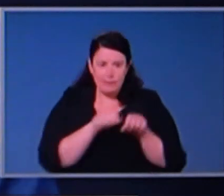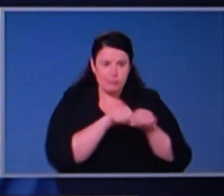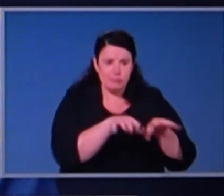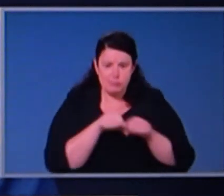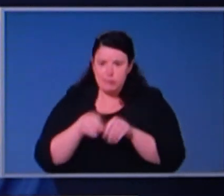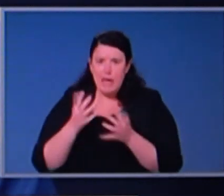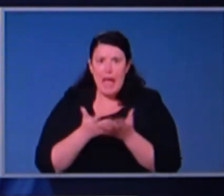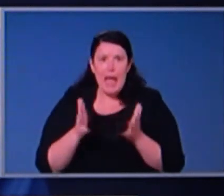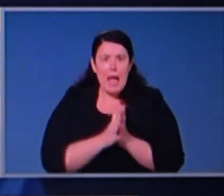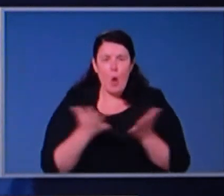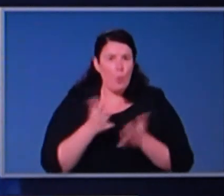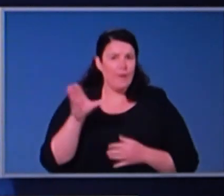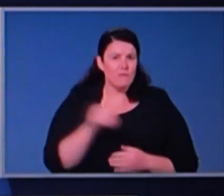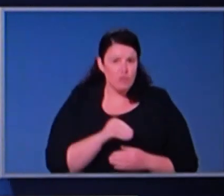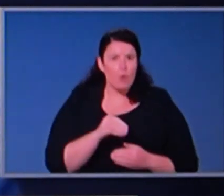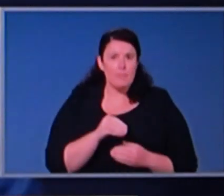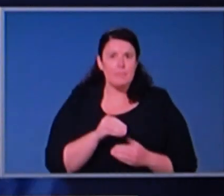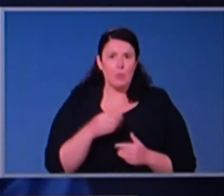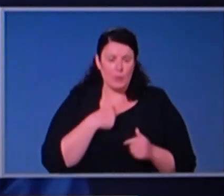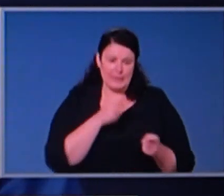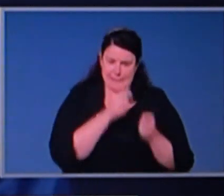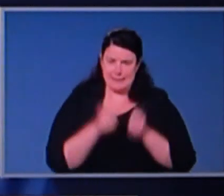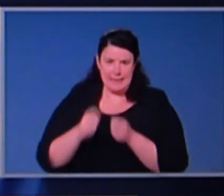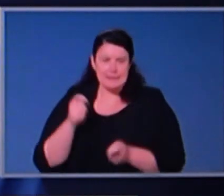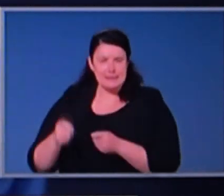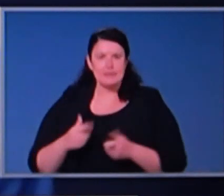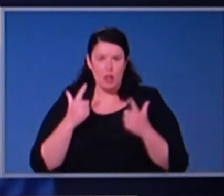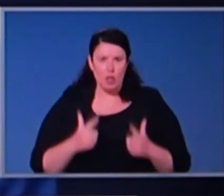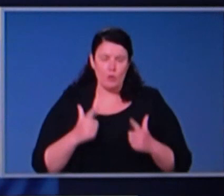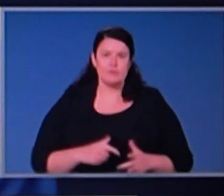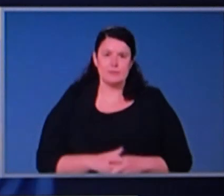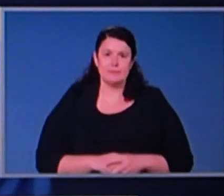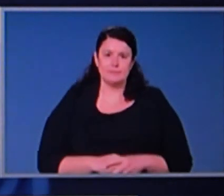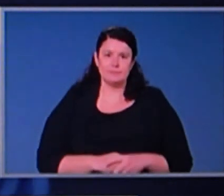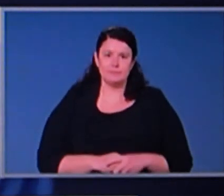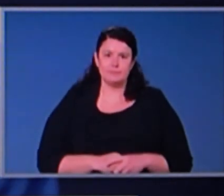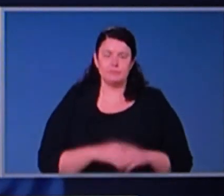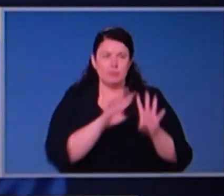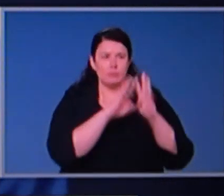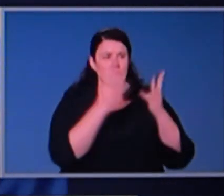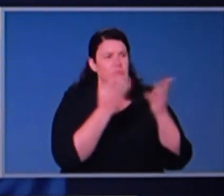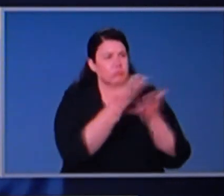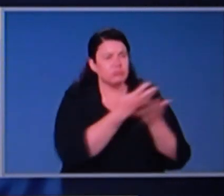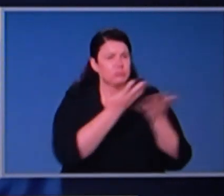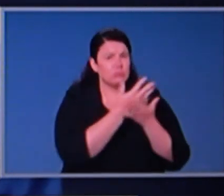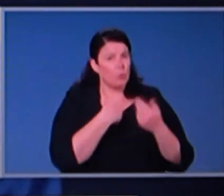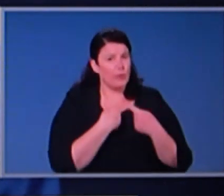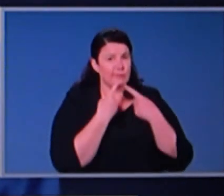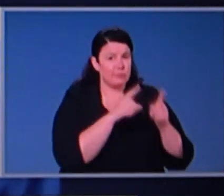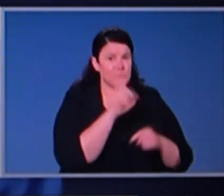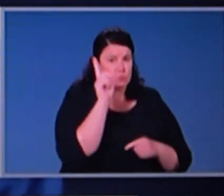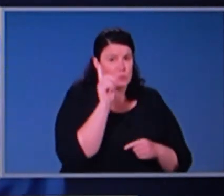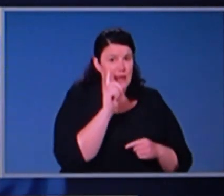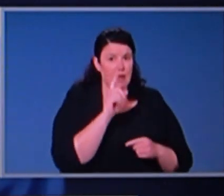appear over coming weeks. In particular, the National Cabinet was informed today that every single jurisdiction